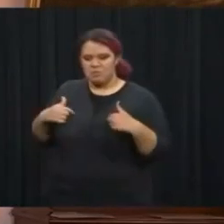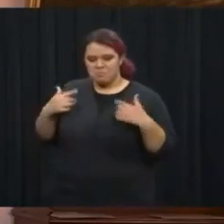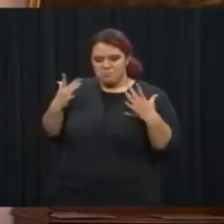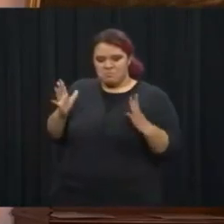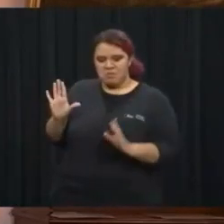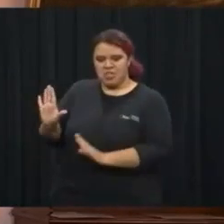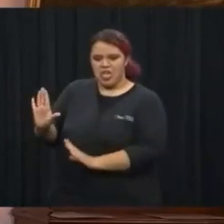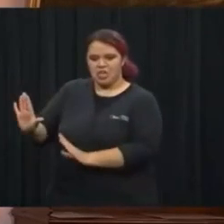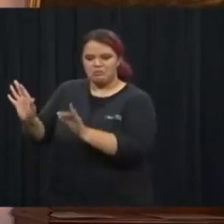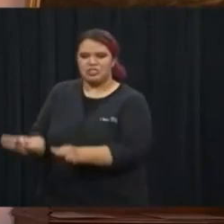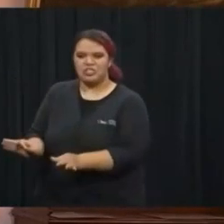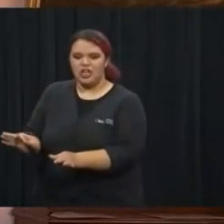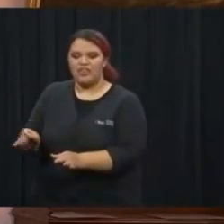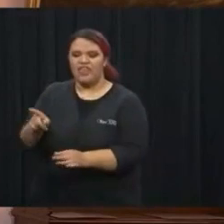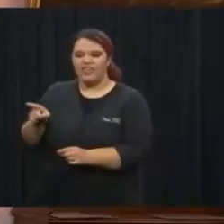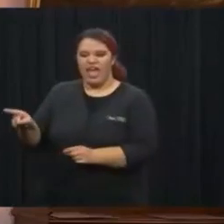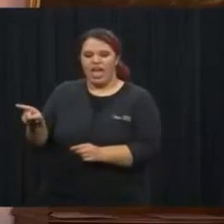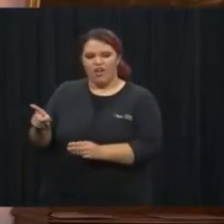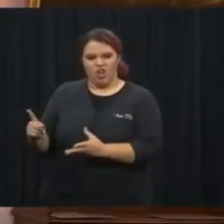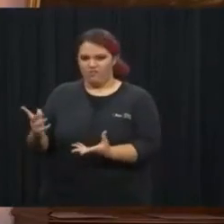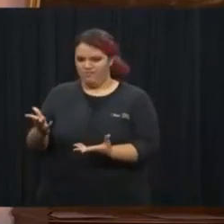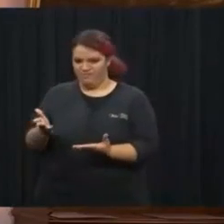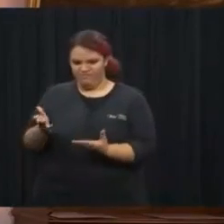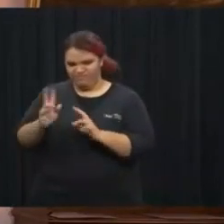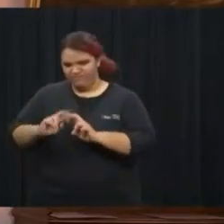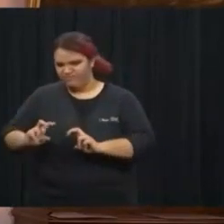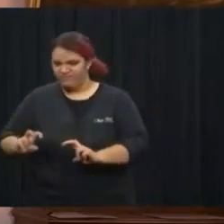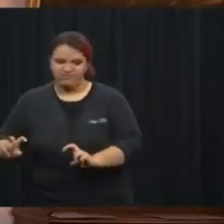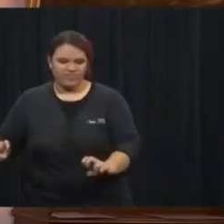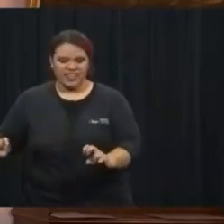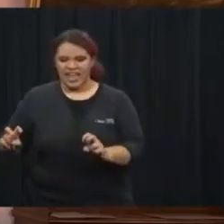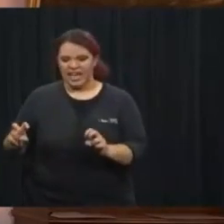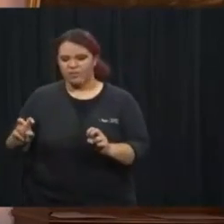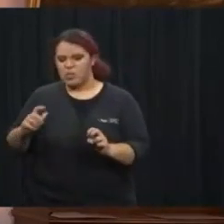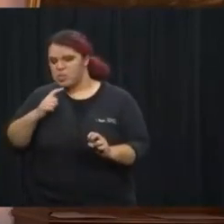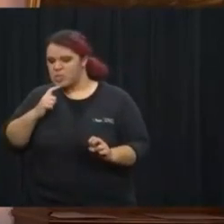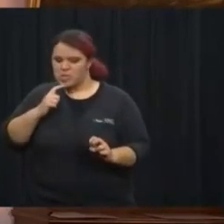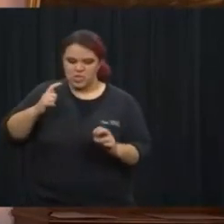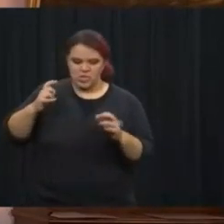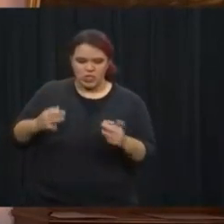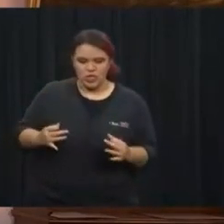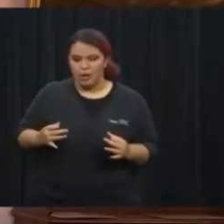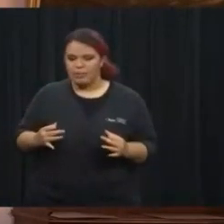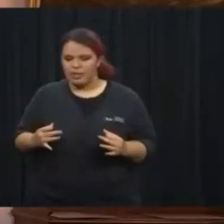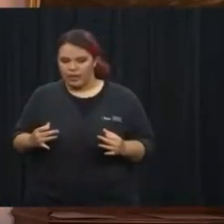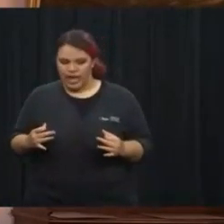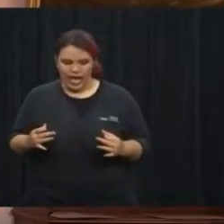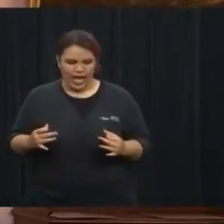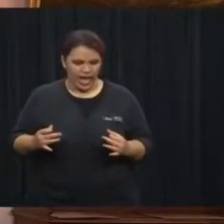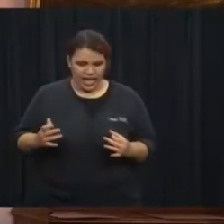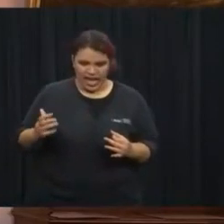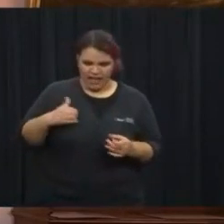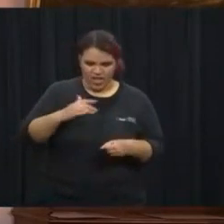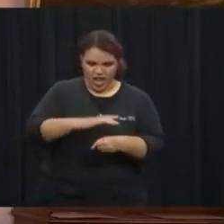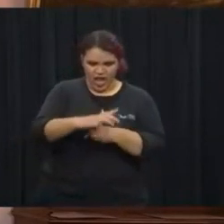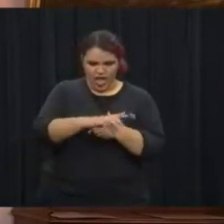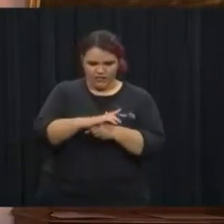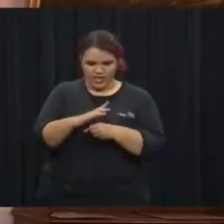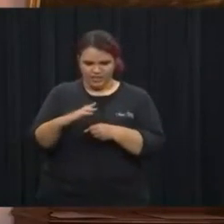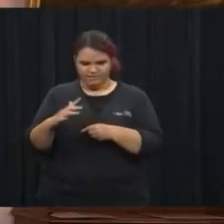tough on everyone, but we wanted to cut that out very important. We also have a protocol in